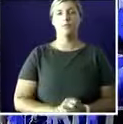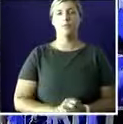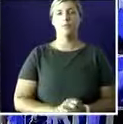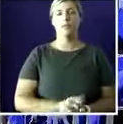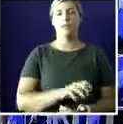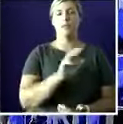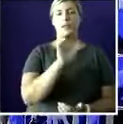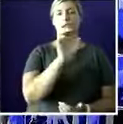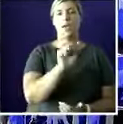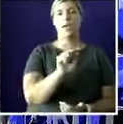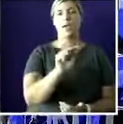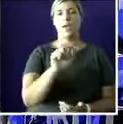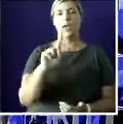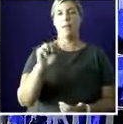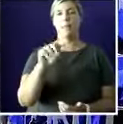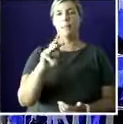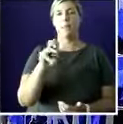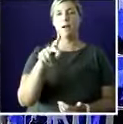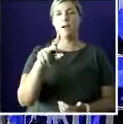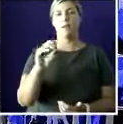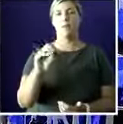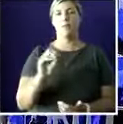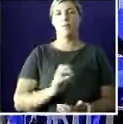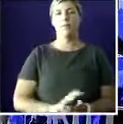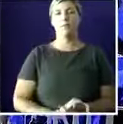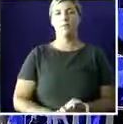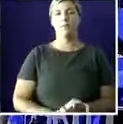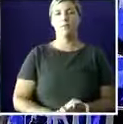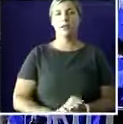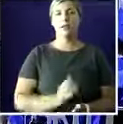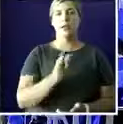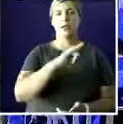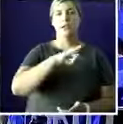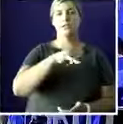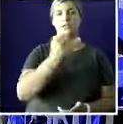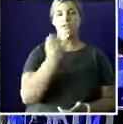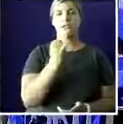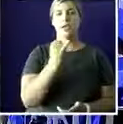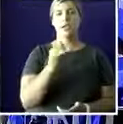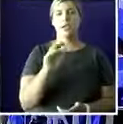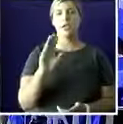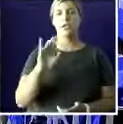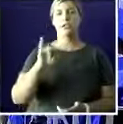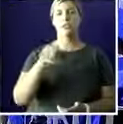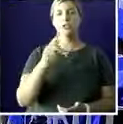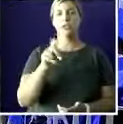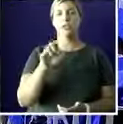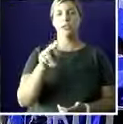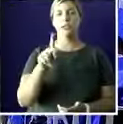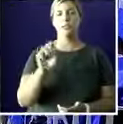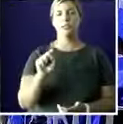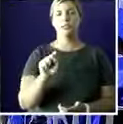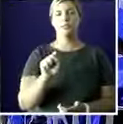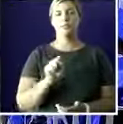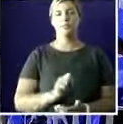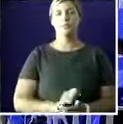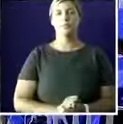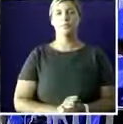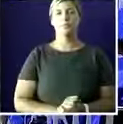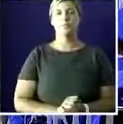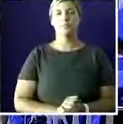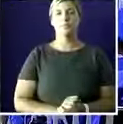Angela Marie Lamano. Jasmine Christina Monet Jenkins.